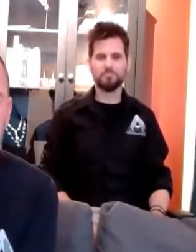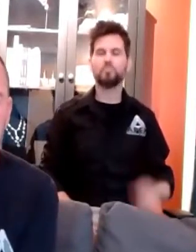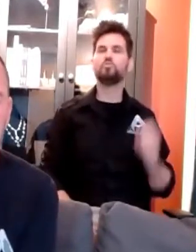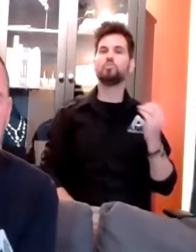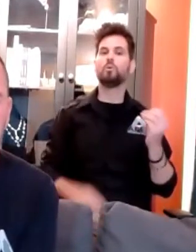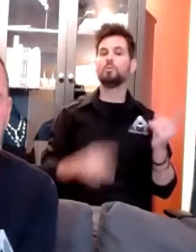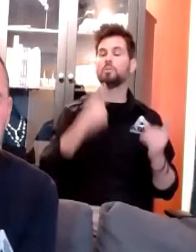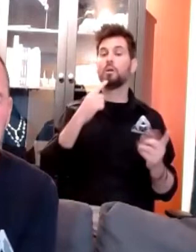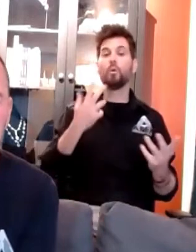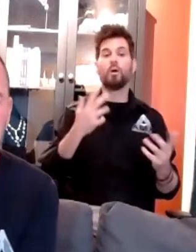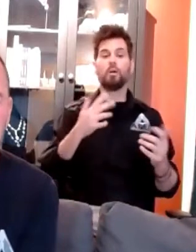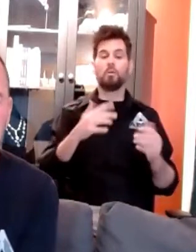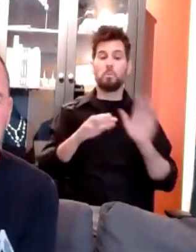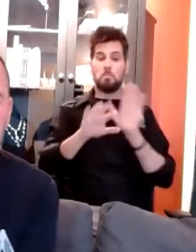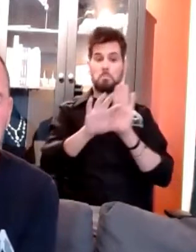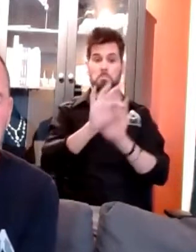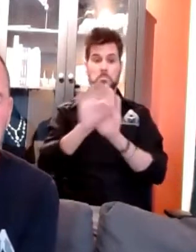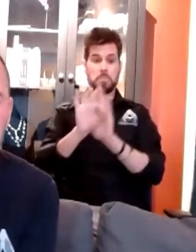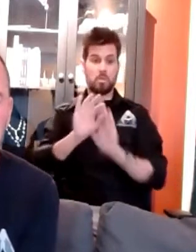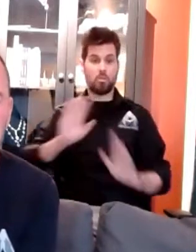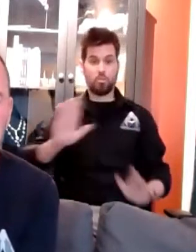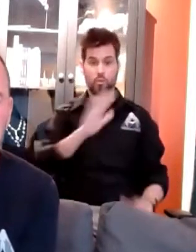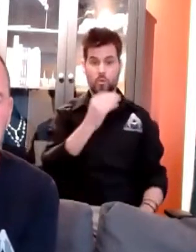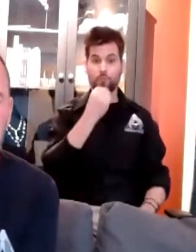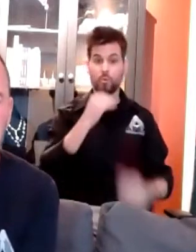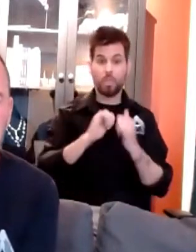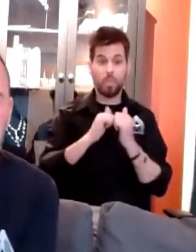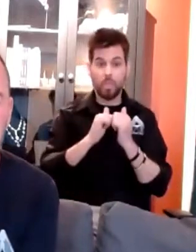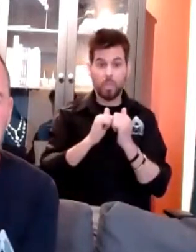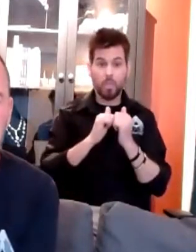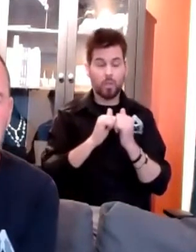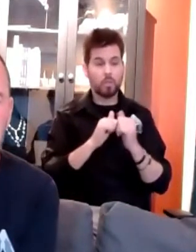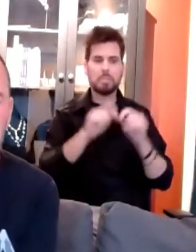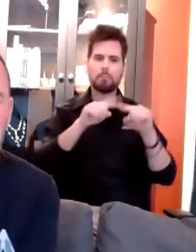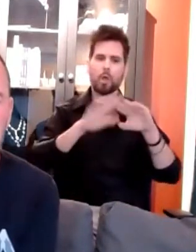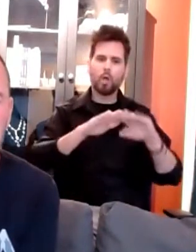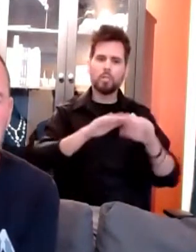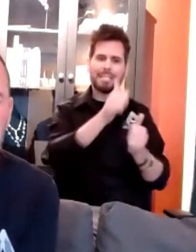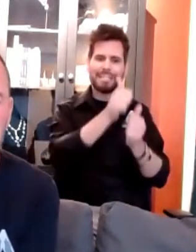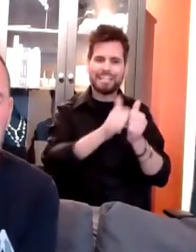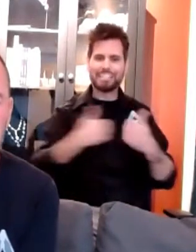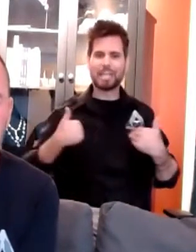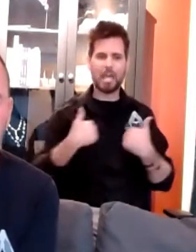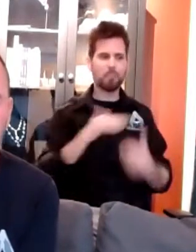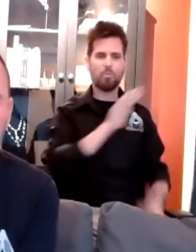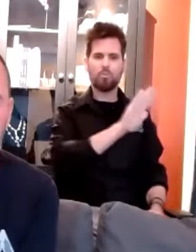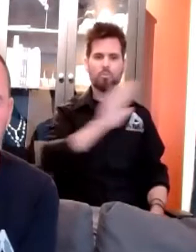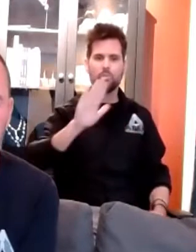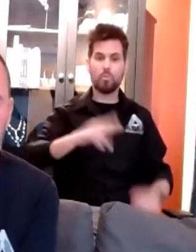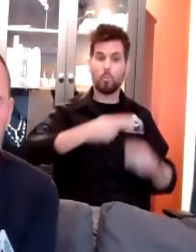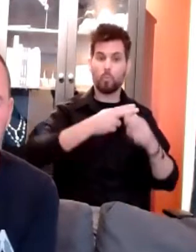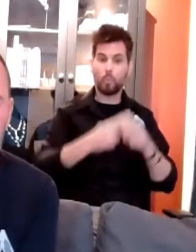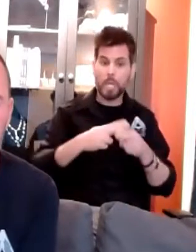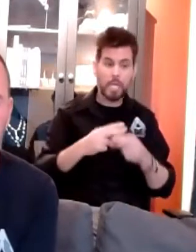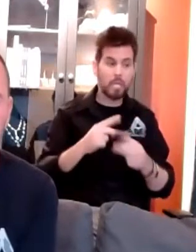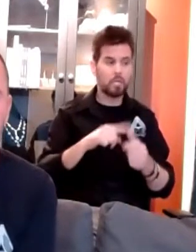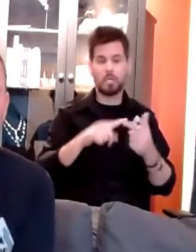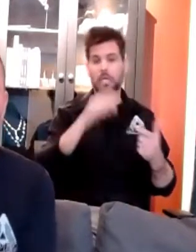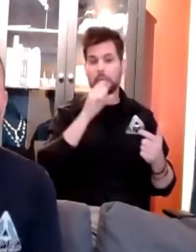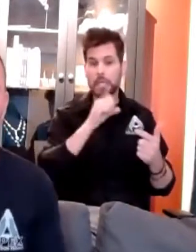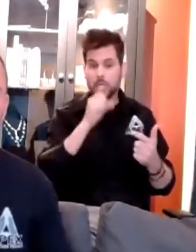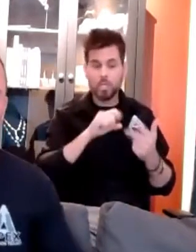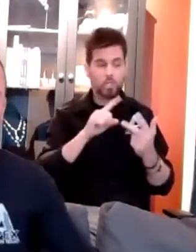based upon their weight, age, and activity level. It's taken us years to really perfect that,